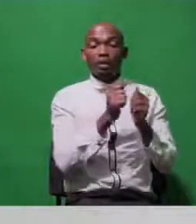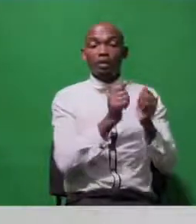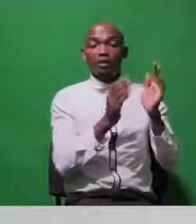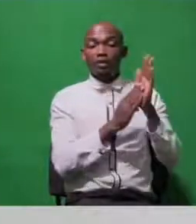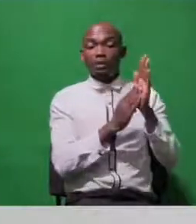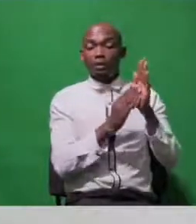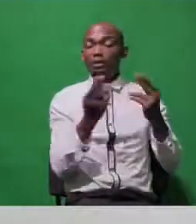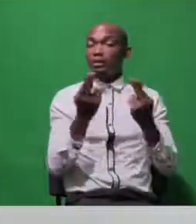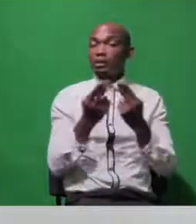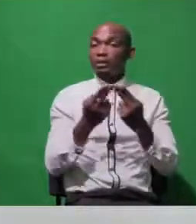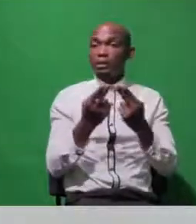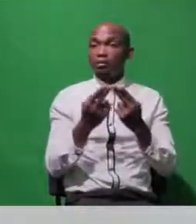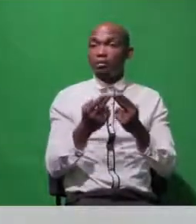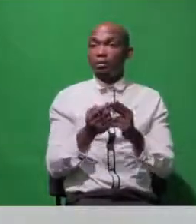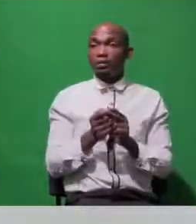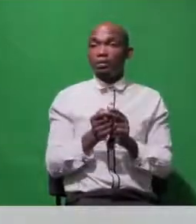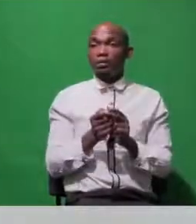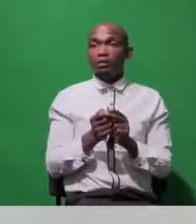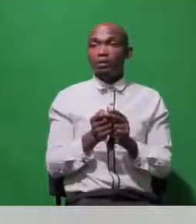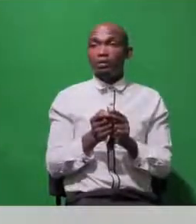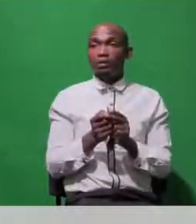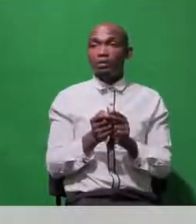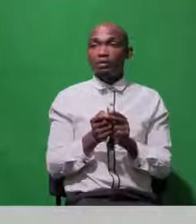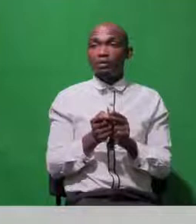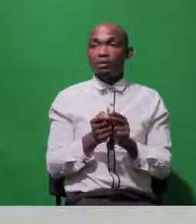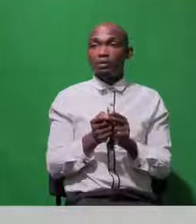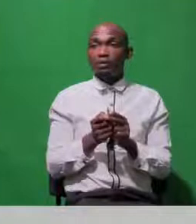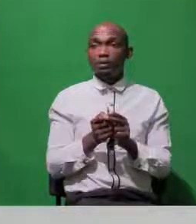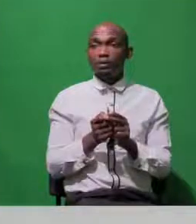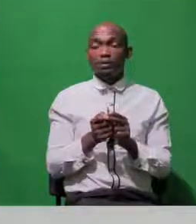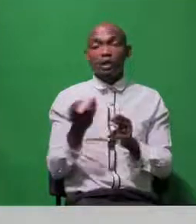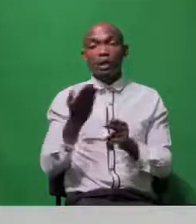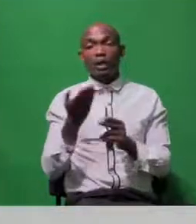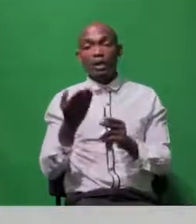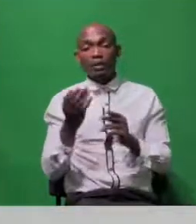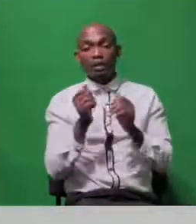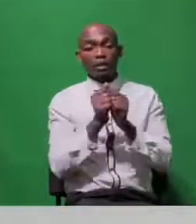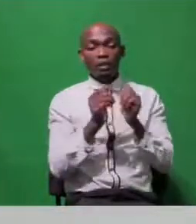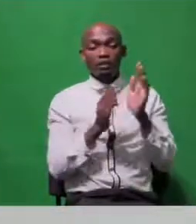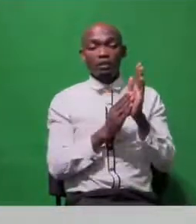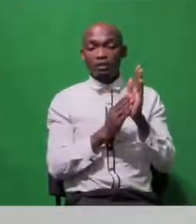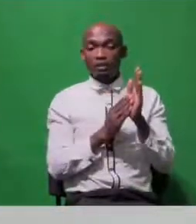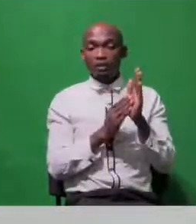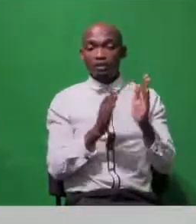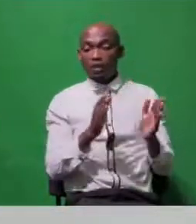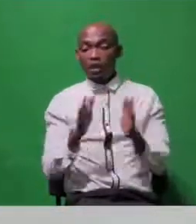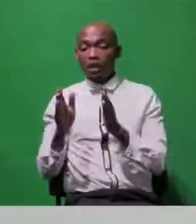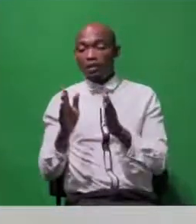the dotted lines, as well as there's another 19 the other side